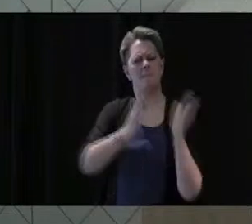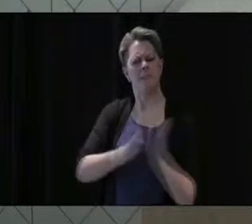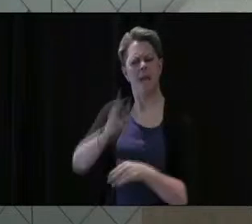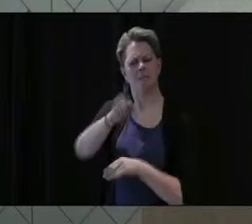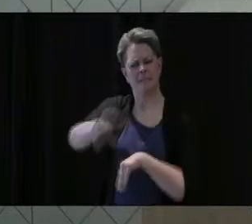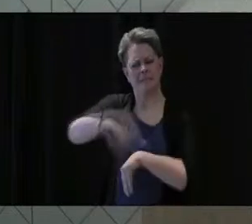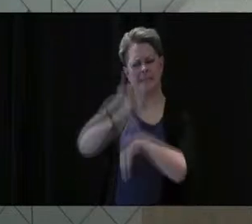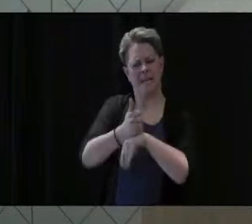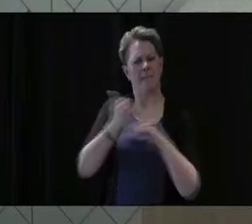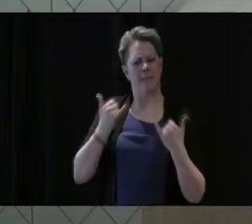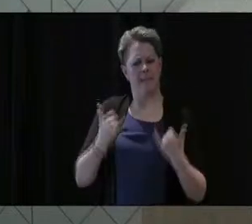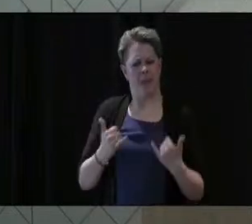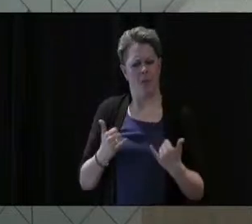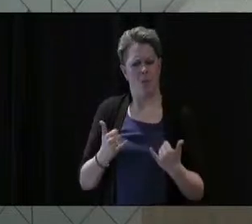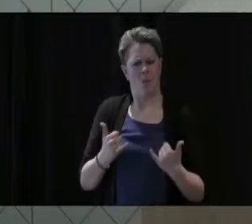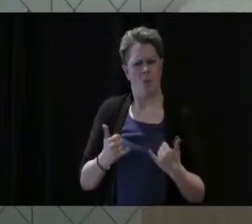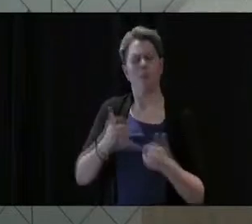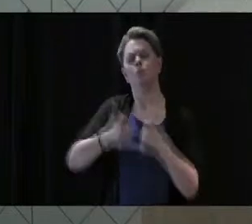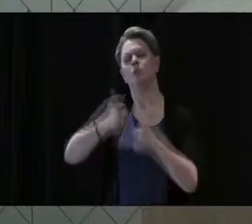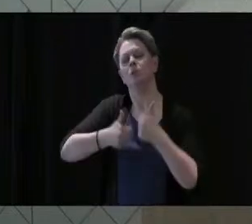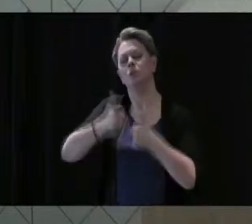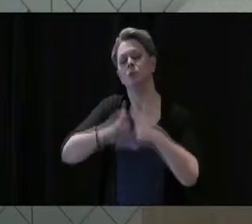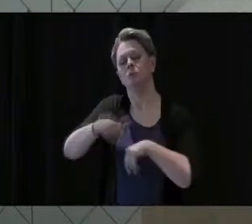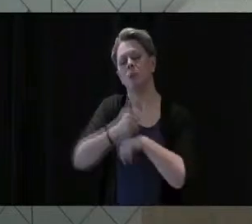you want to see implemented immediately?